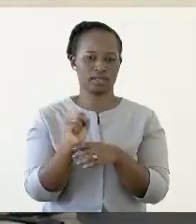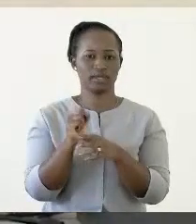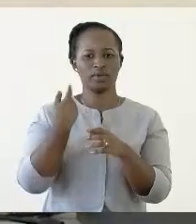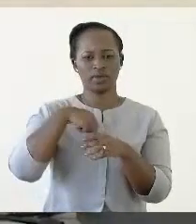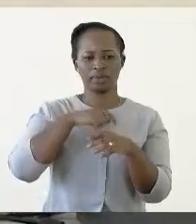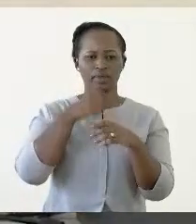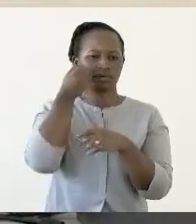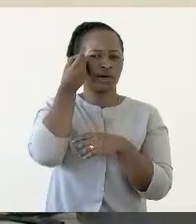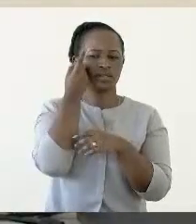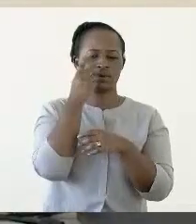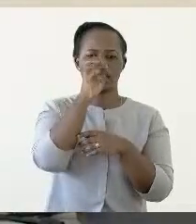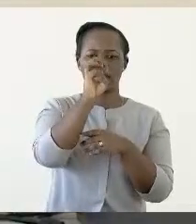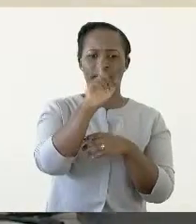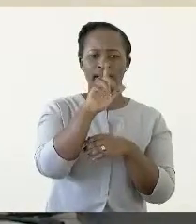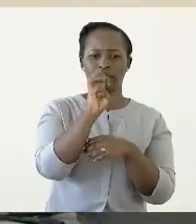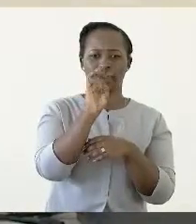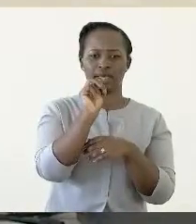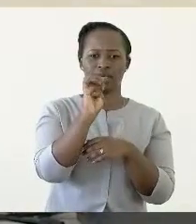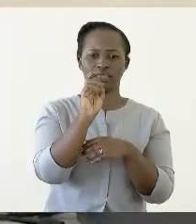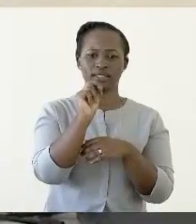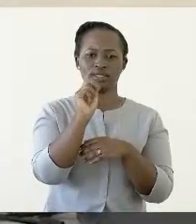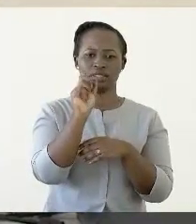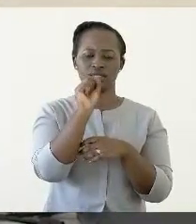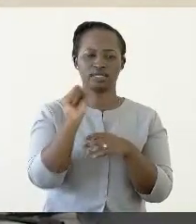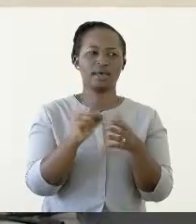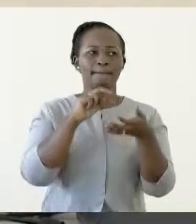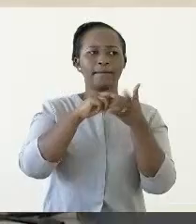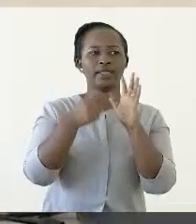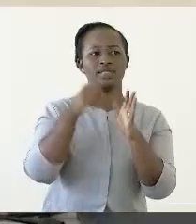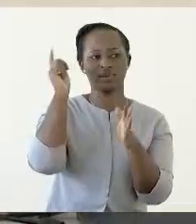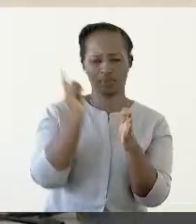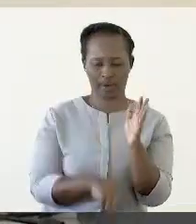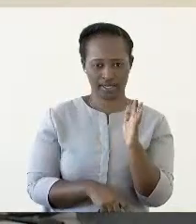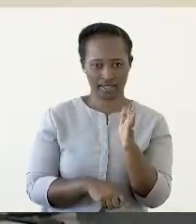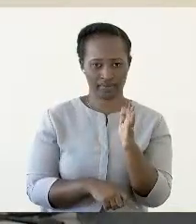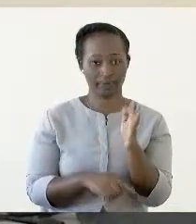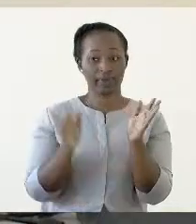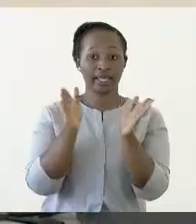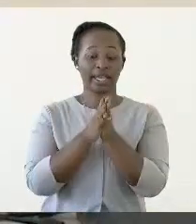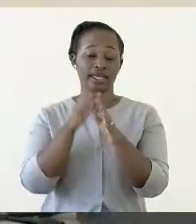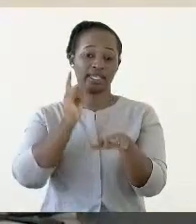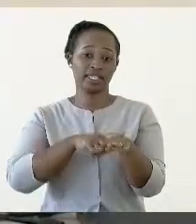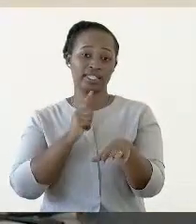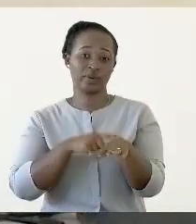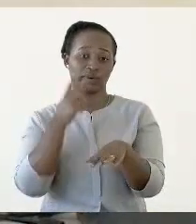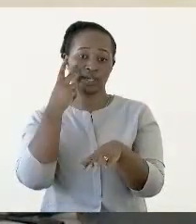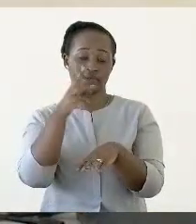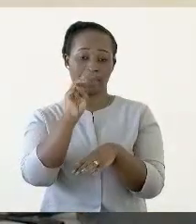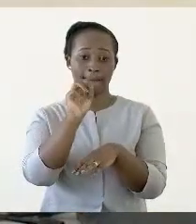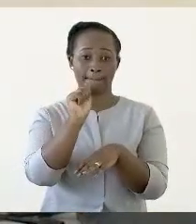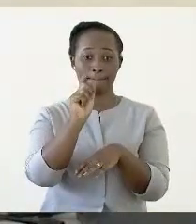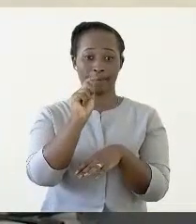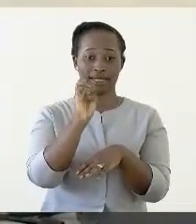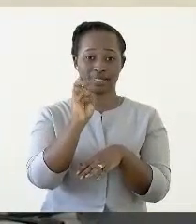we consider atoms, elements, and matter itself, we know that matter is a